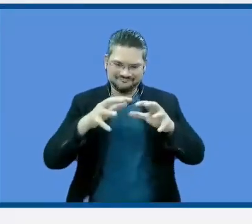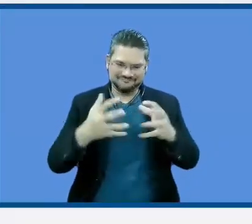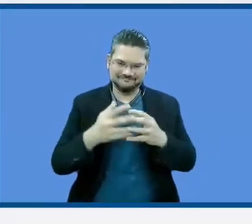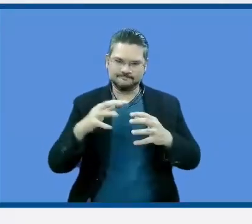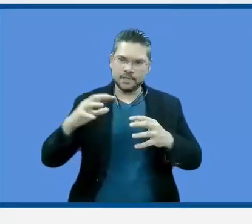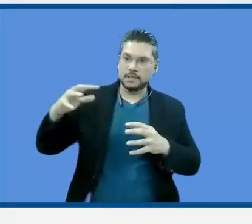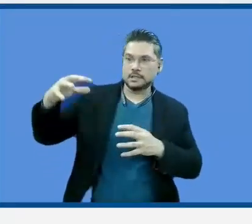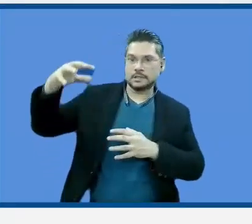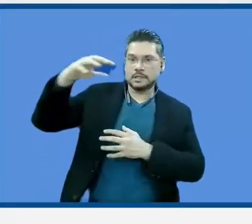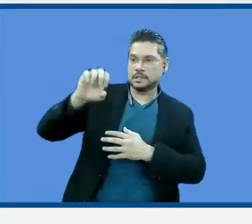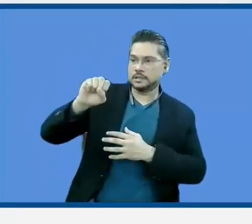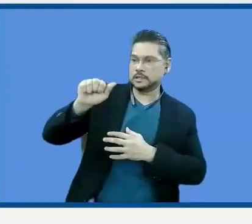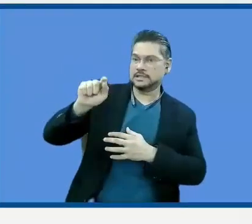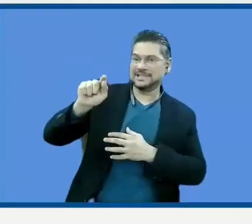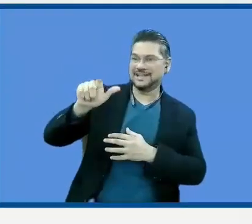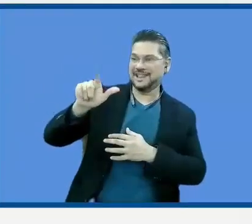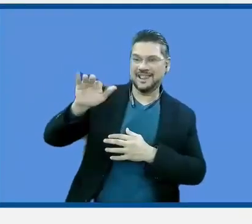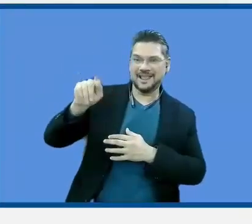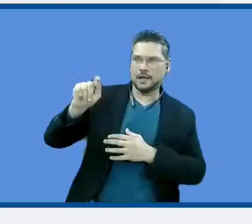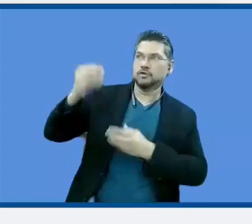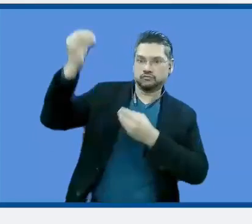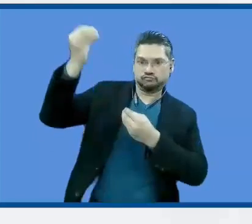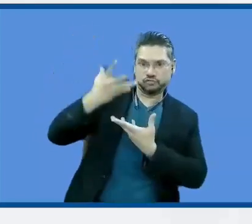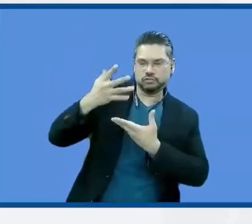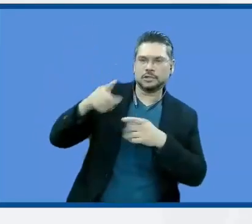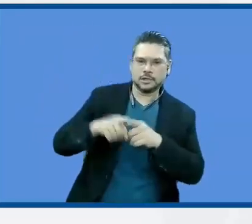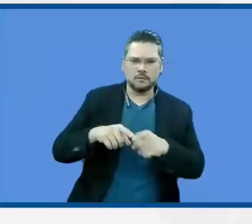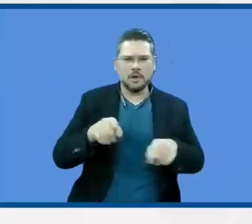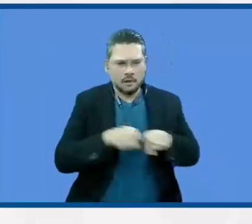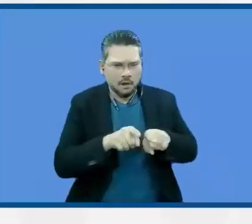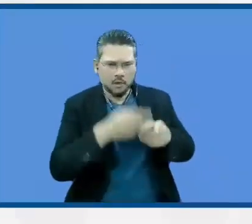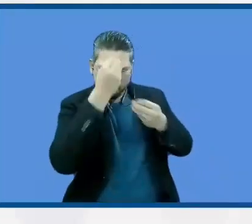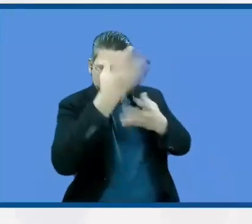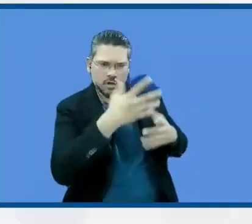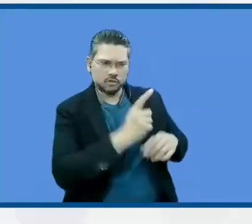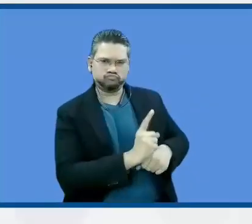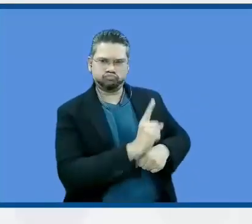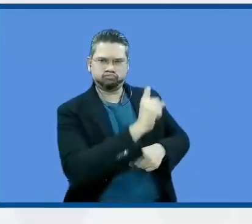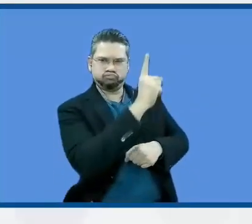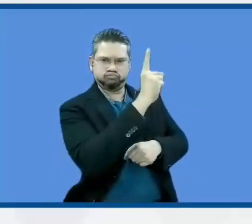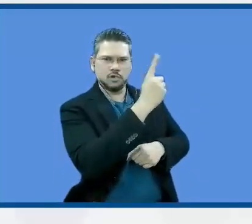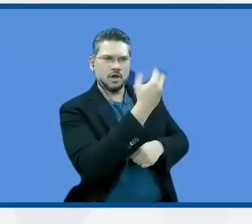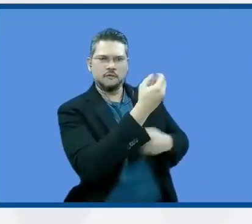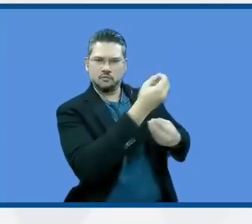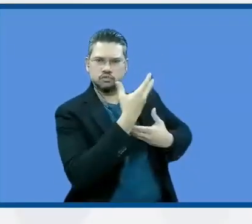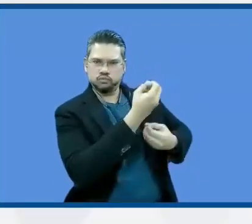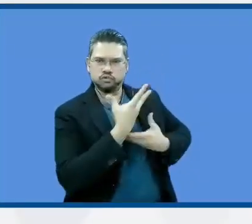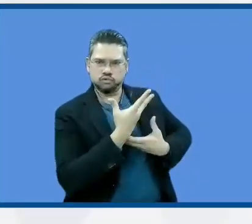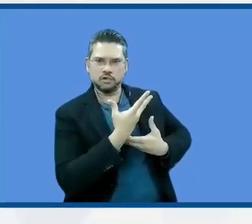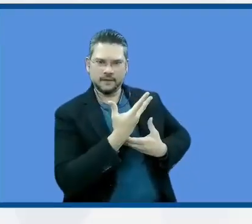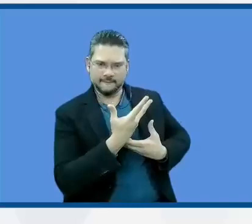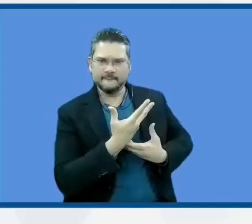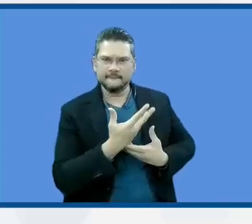coming from the ground. So it's counting on an early warning component, and that offers free